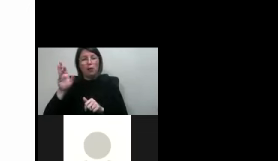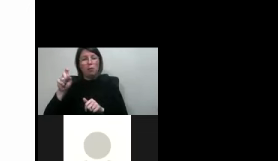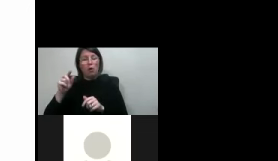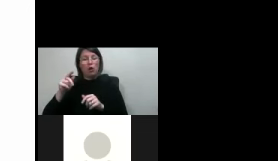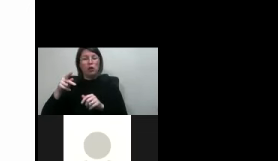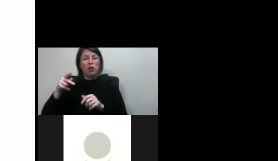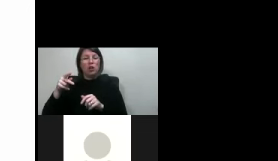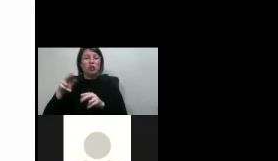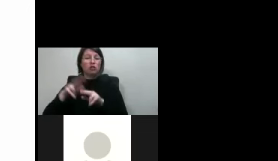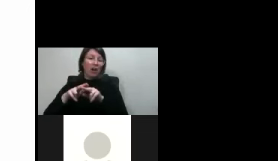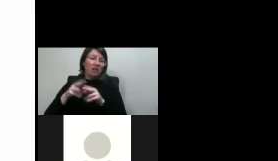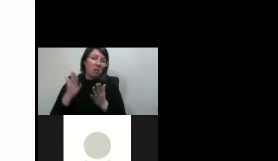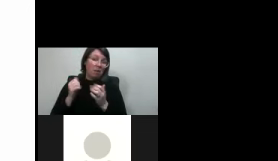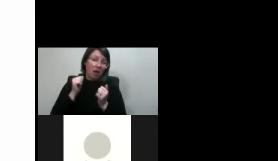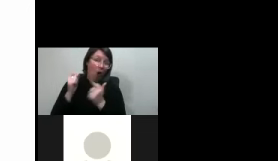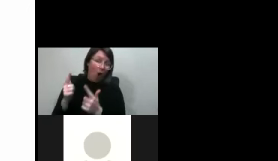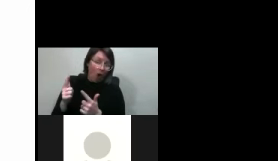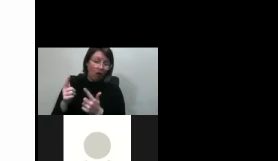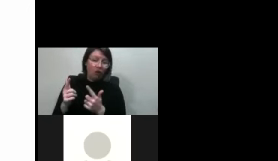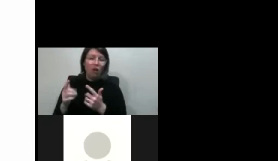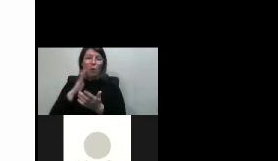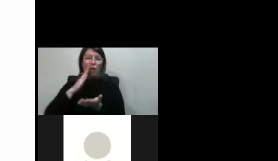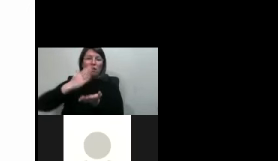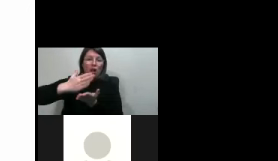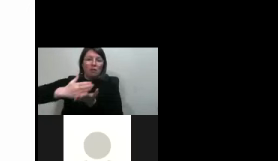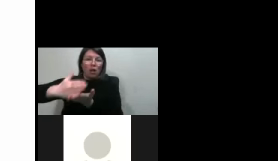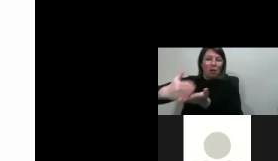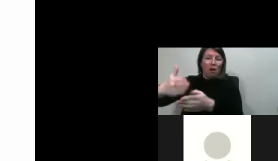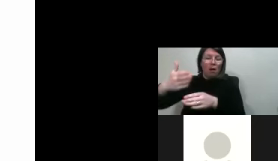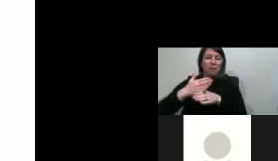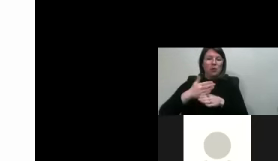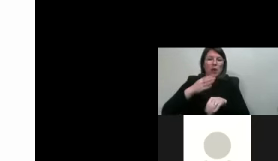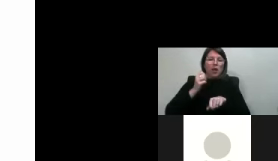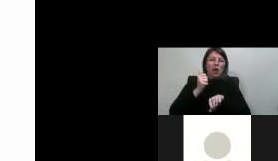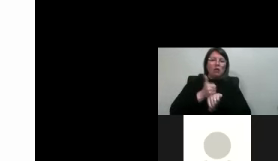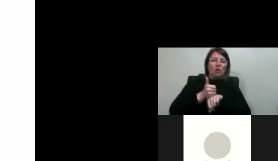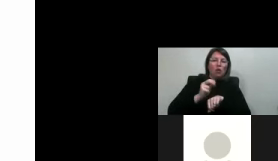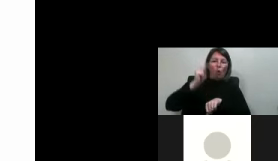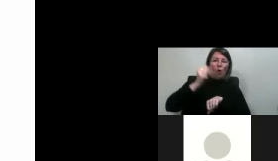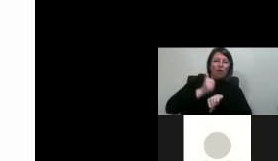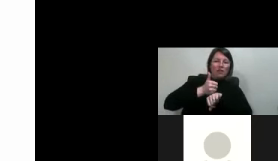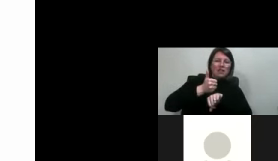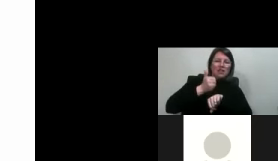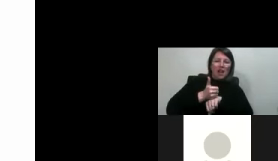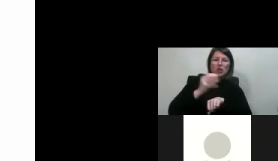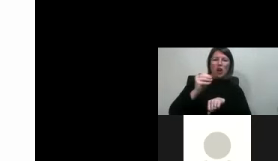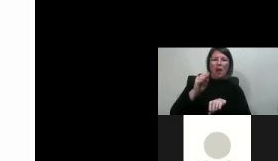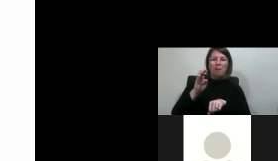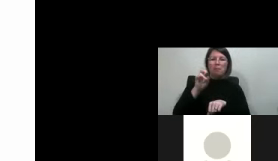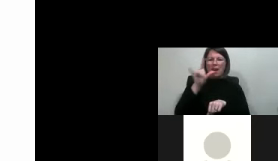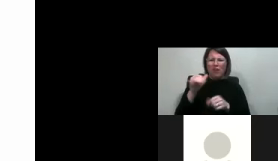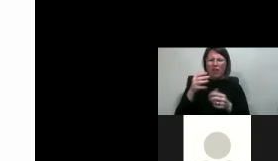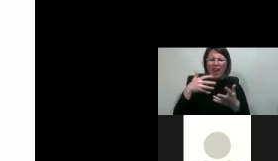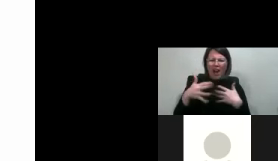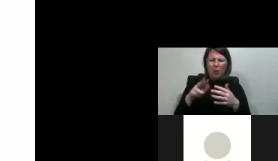of the Newburyport trains, will make all of those stops between North Station and Beverly anyway. So that's kind of